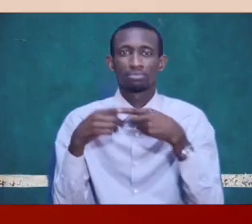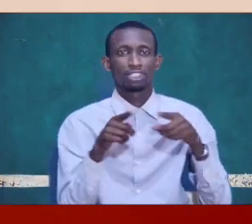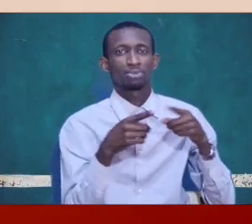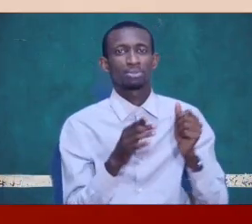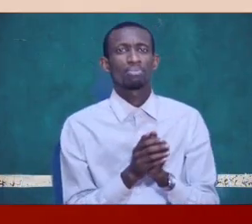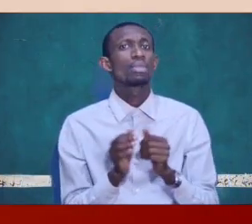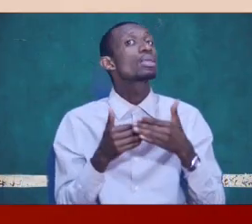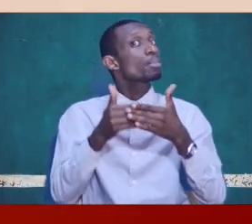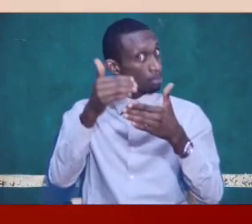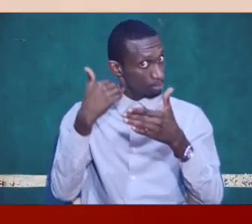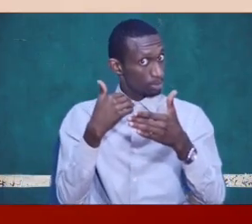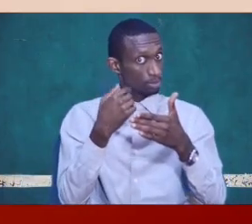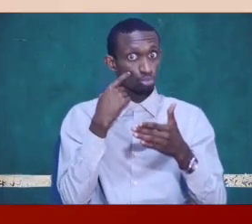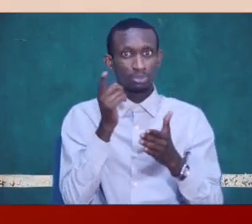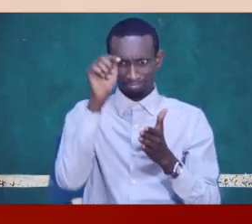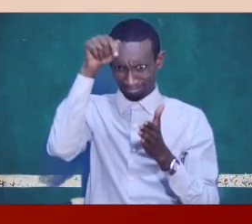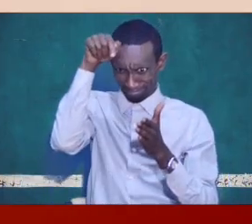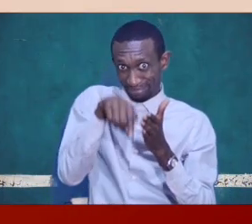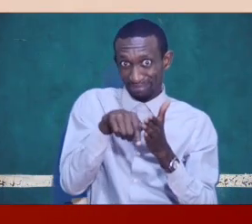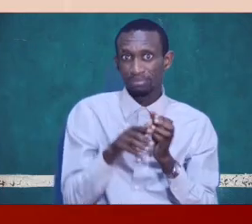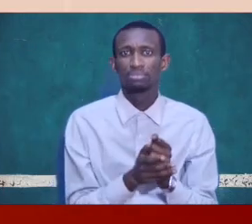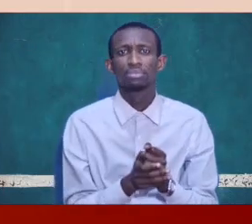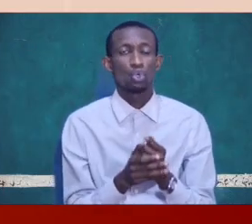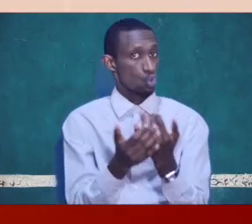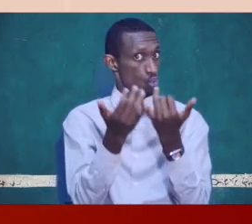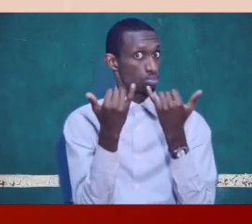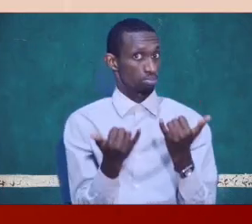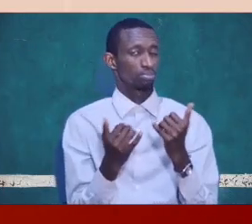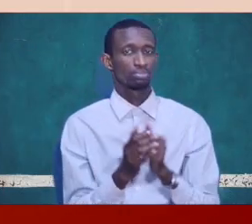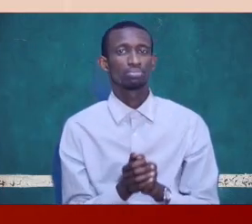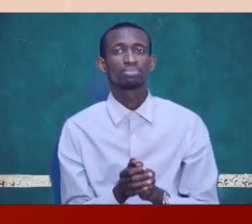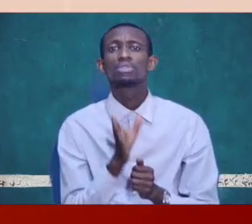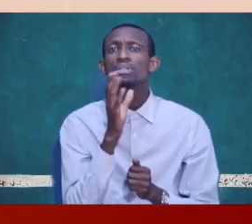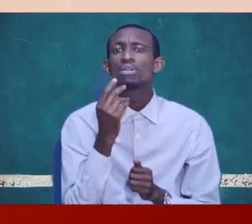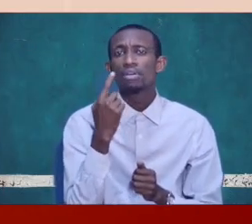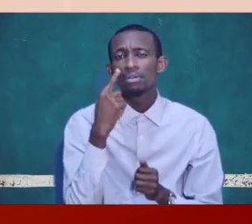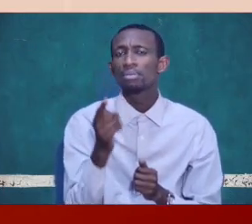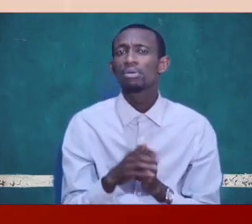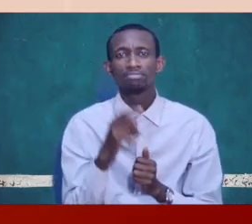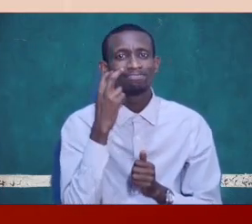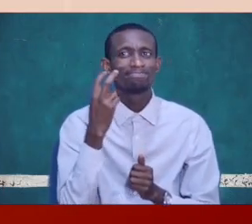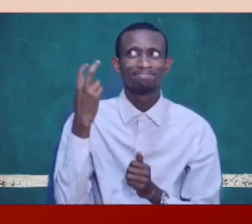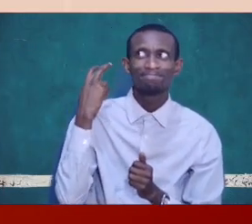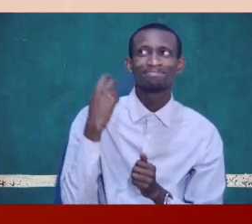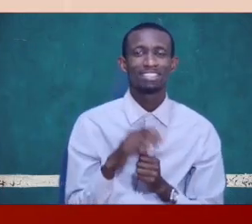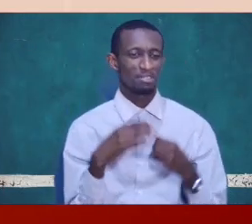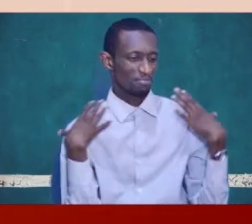And before we go deeper in our today's lesson, let us have a revision